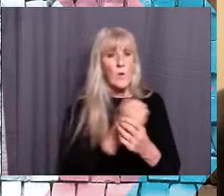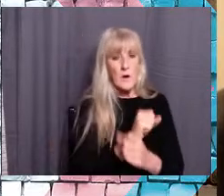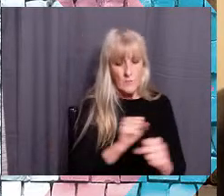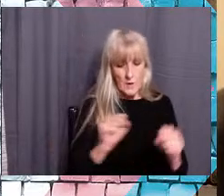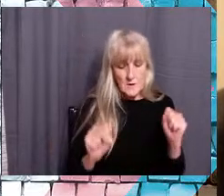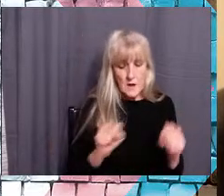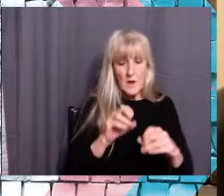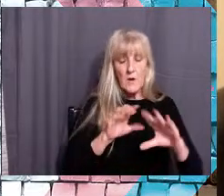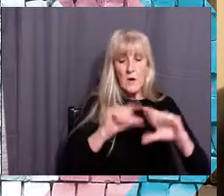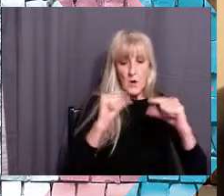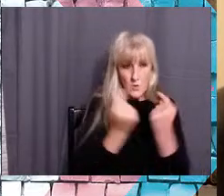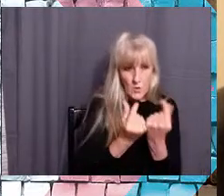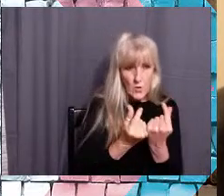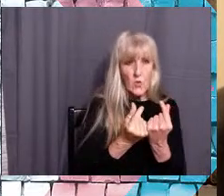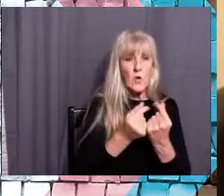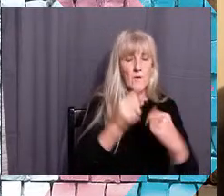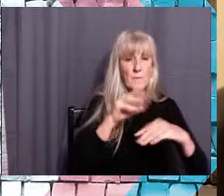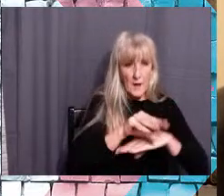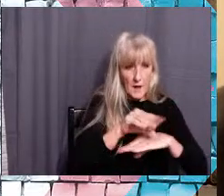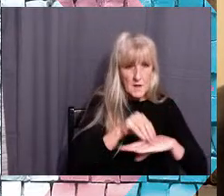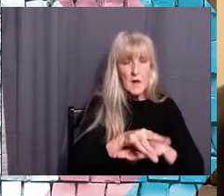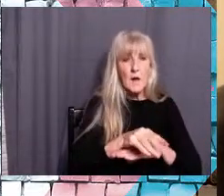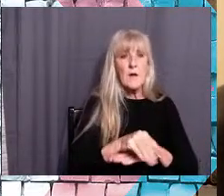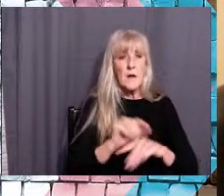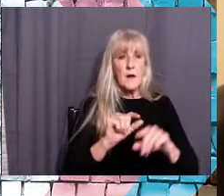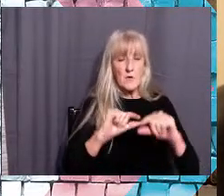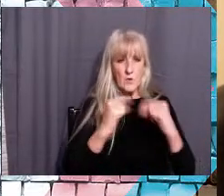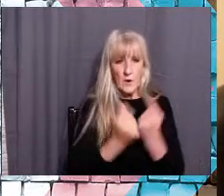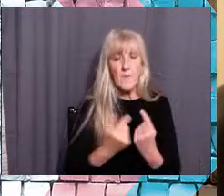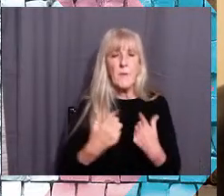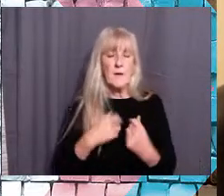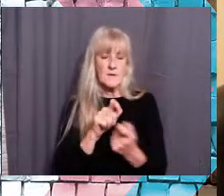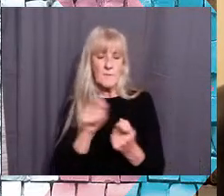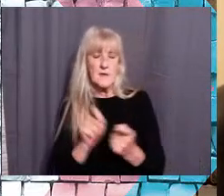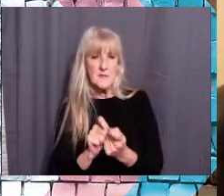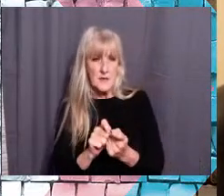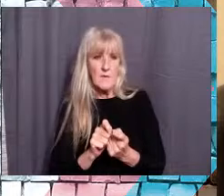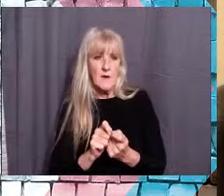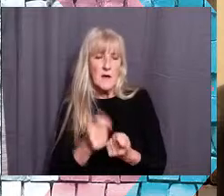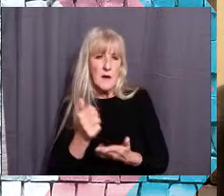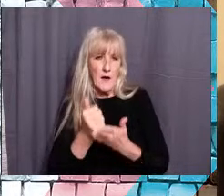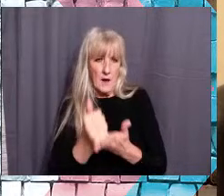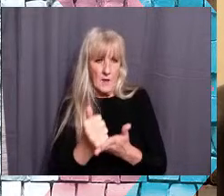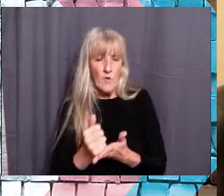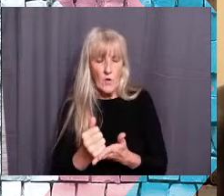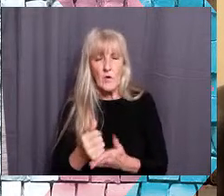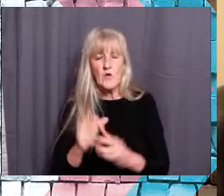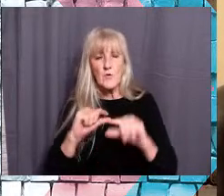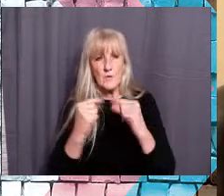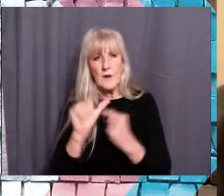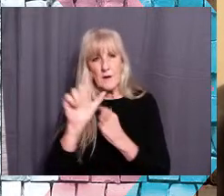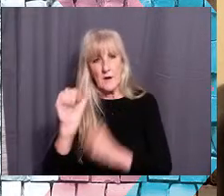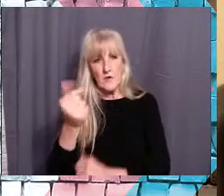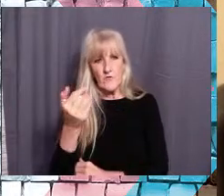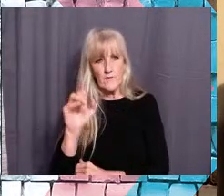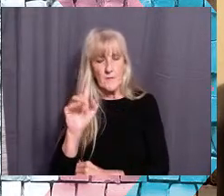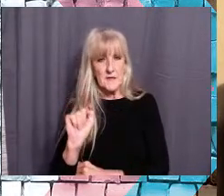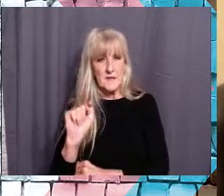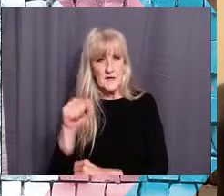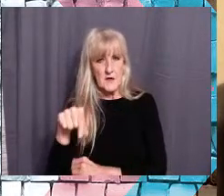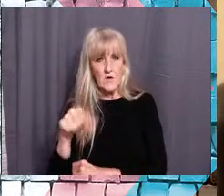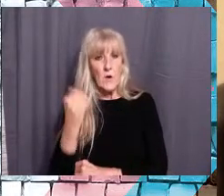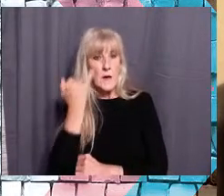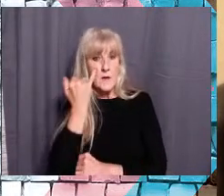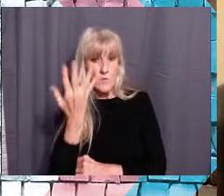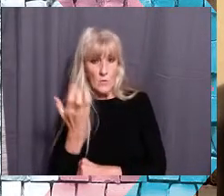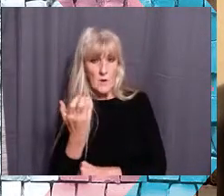group counseling and trainings, and we have specific services for the LGBTQ community. If you want to find out more, go to our website at